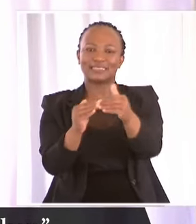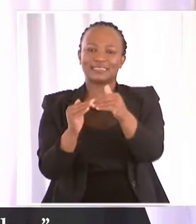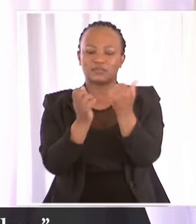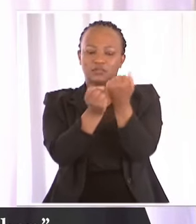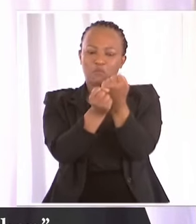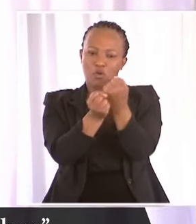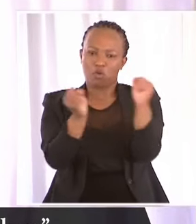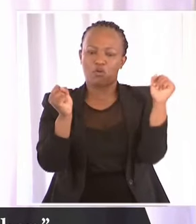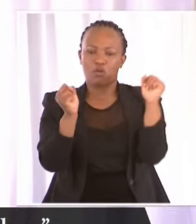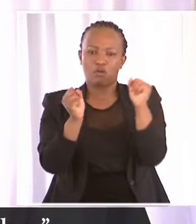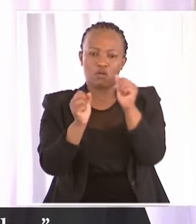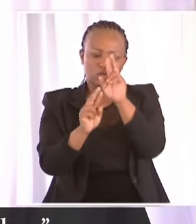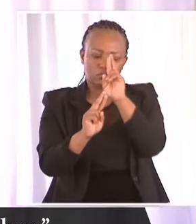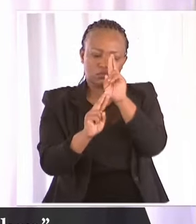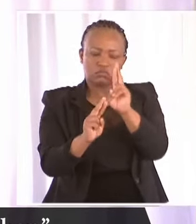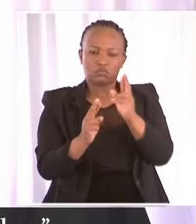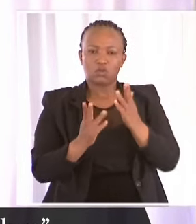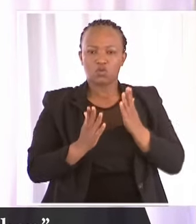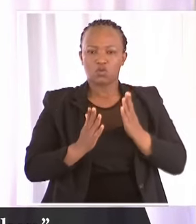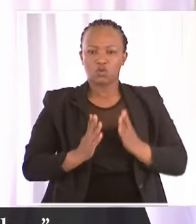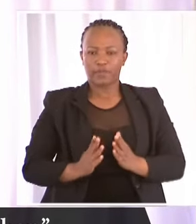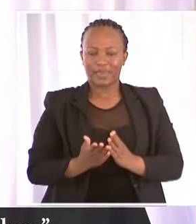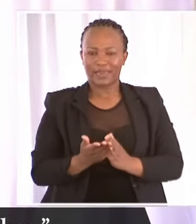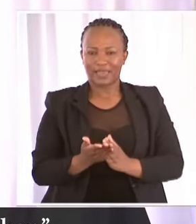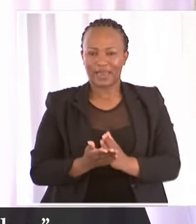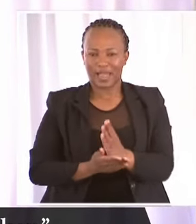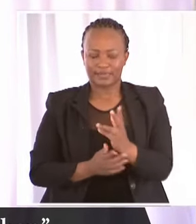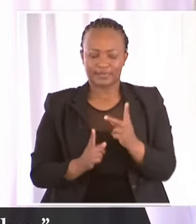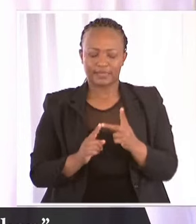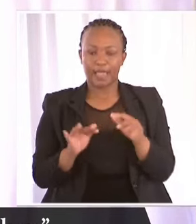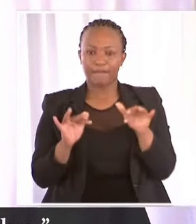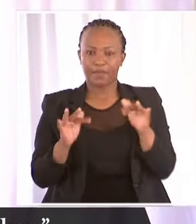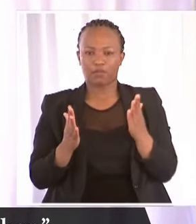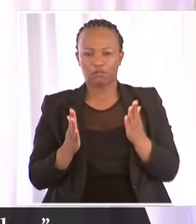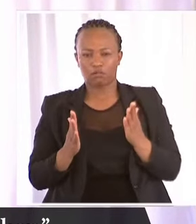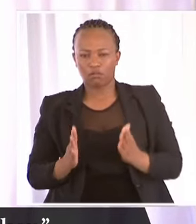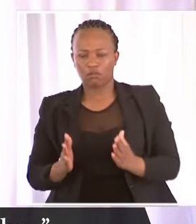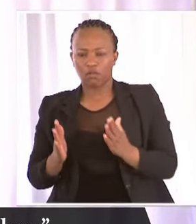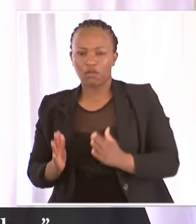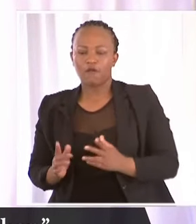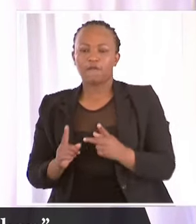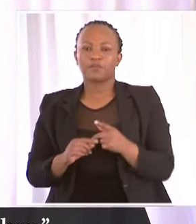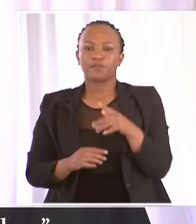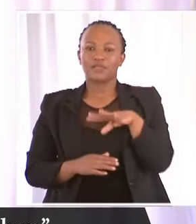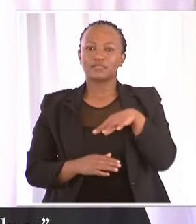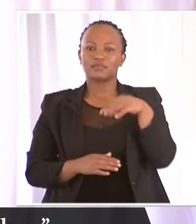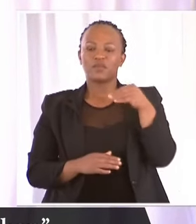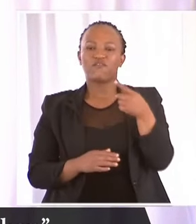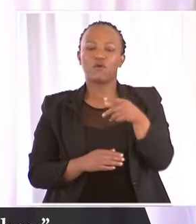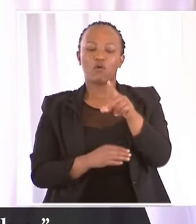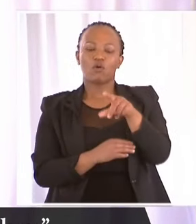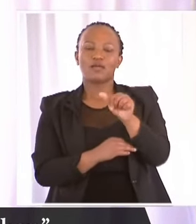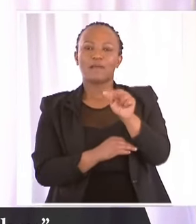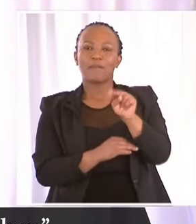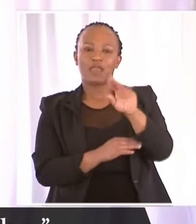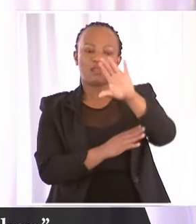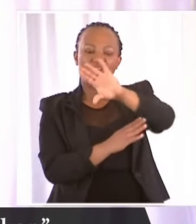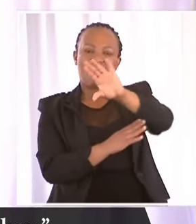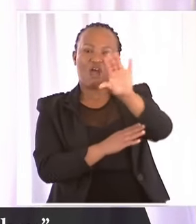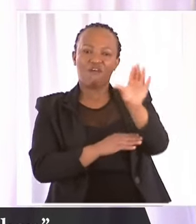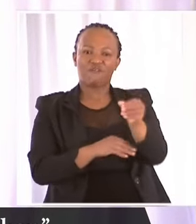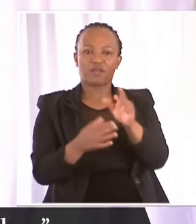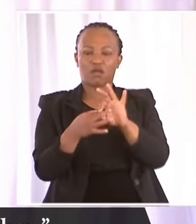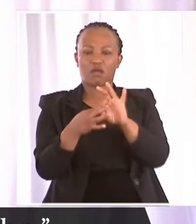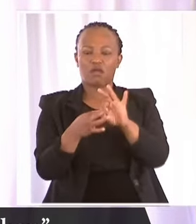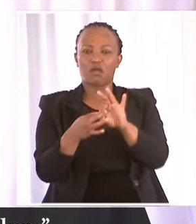respect of human rights and humanitarian intervention, and the spirit of pan-Africanism,